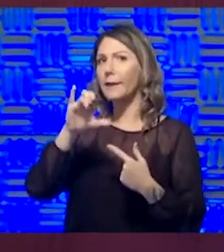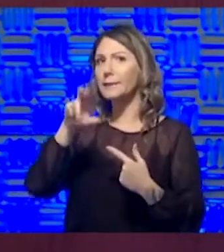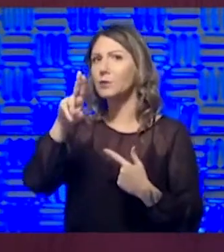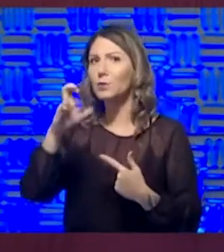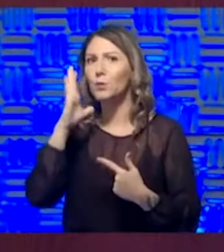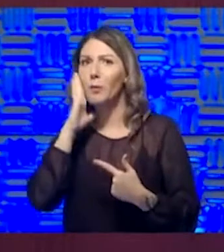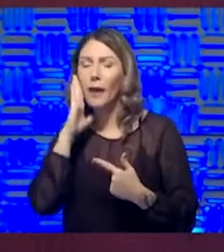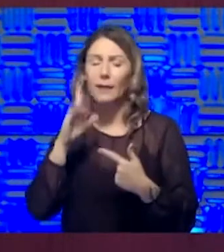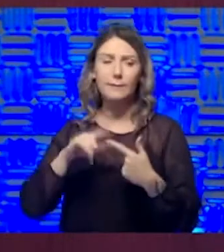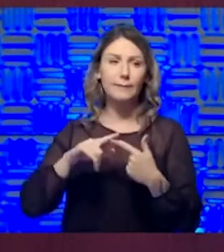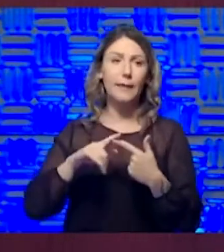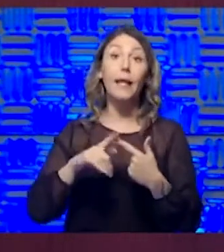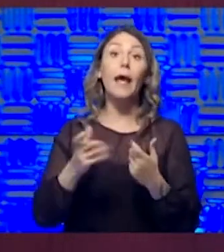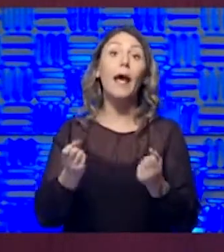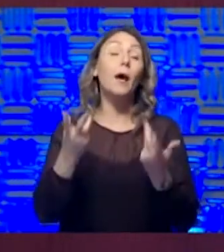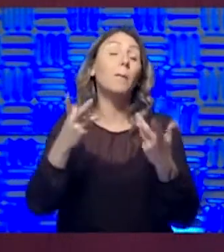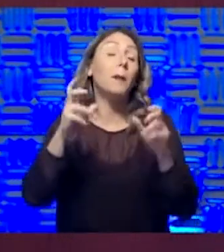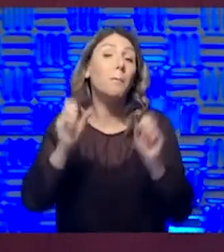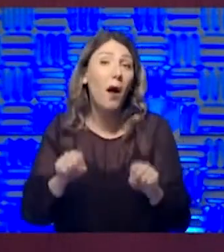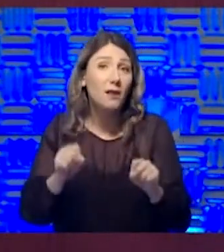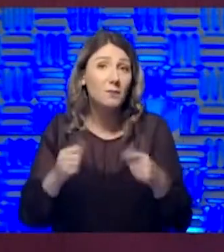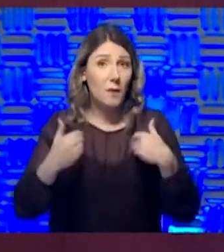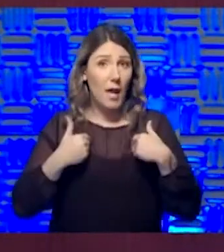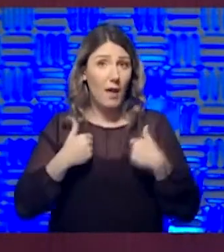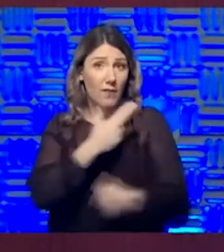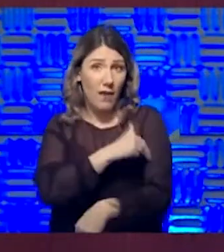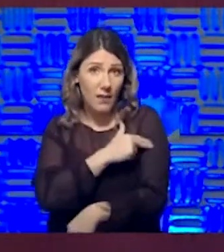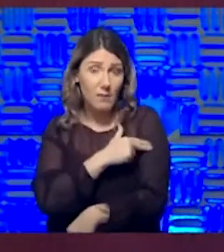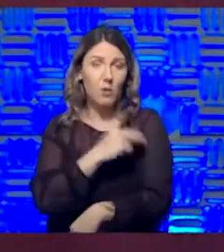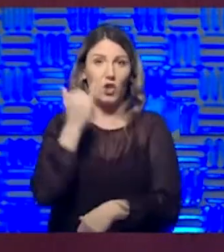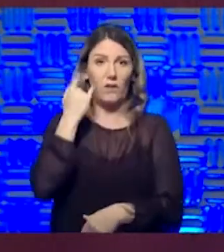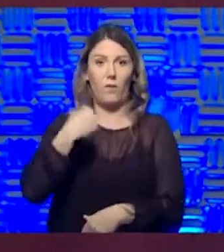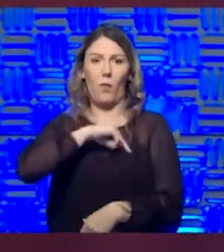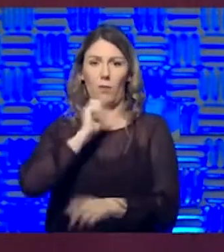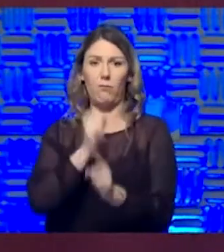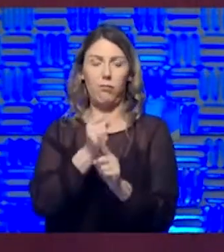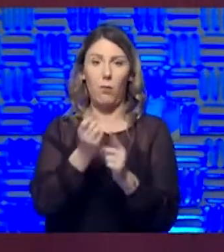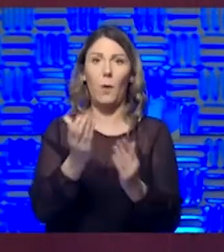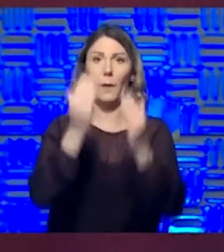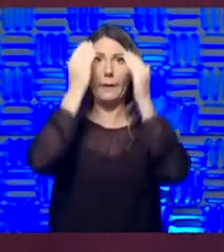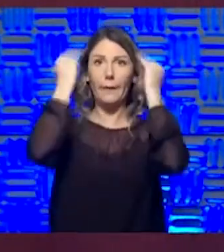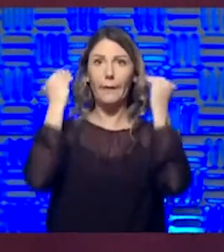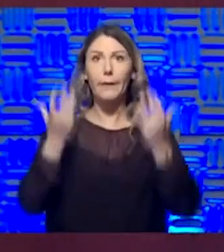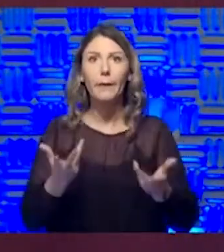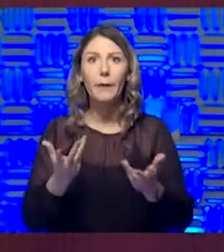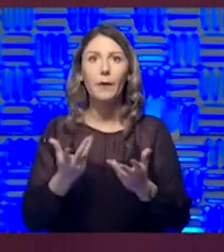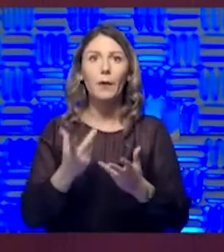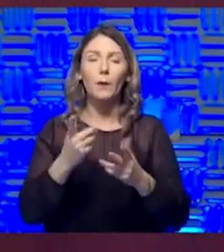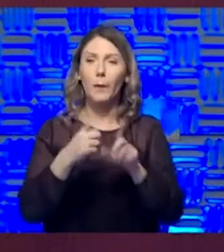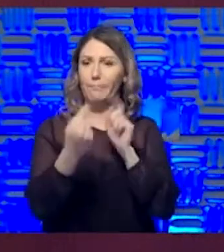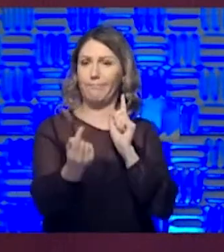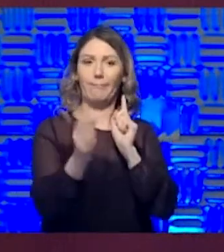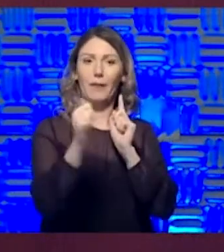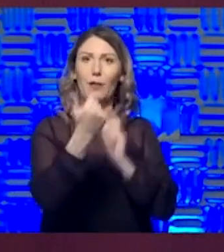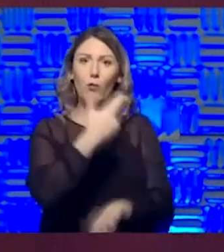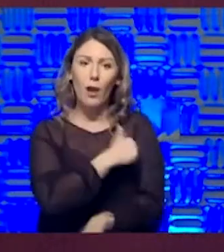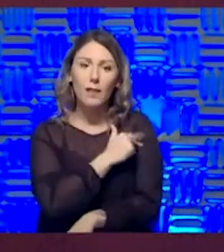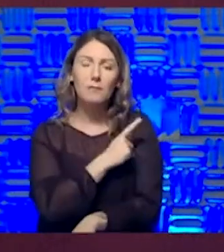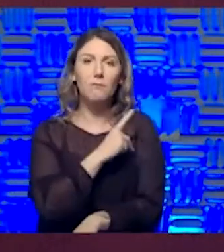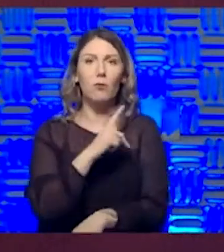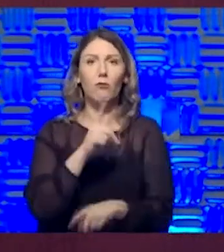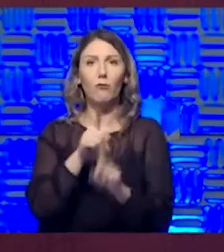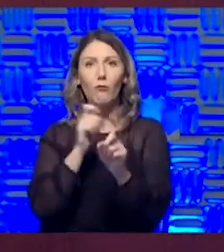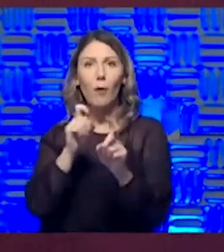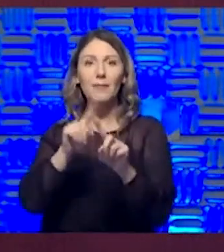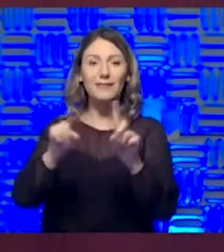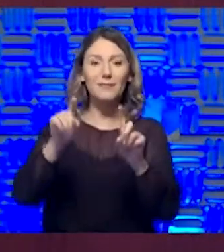hospital, with the idea of any one of us are being overwhelmed, we could reach to our neighbors, even across the health system, and say, hey,